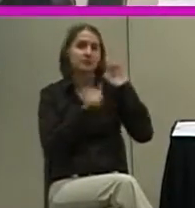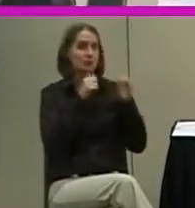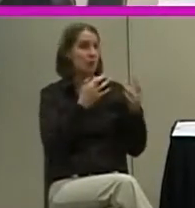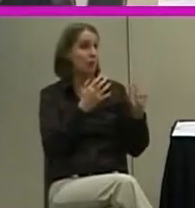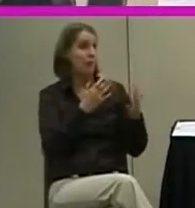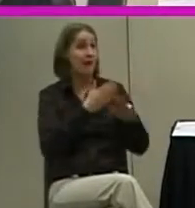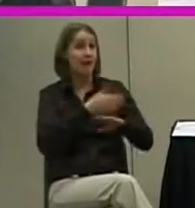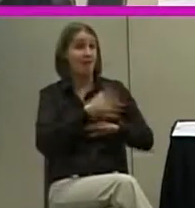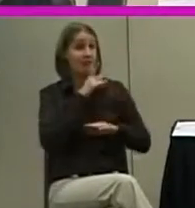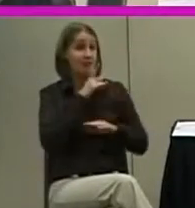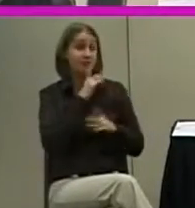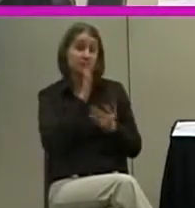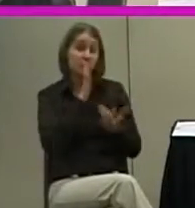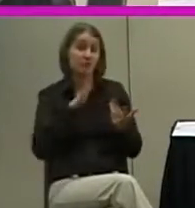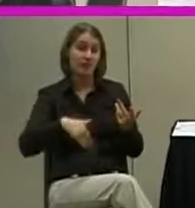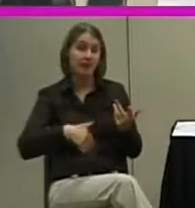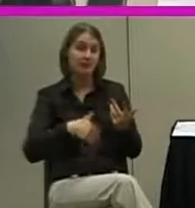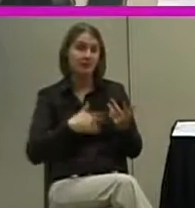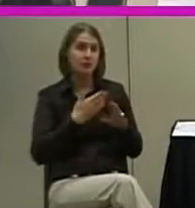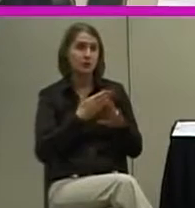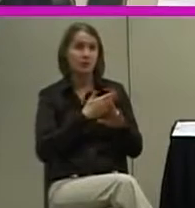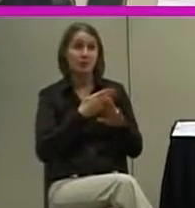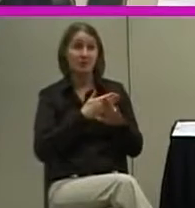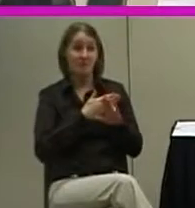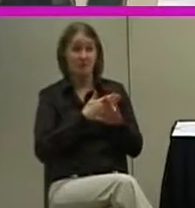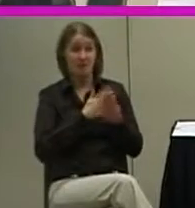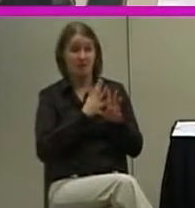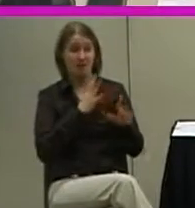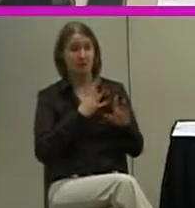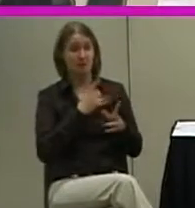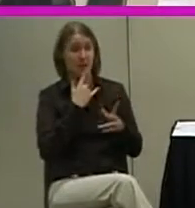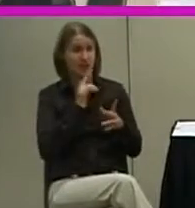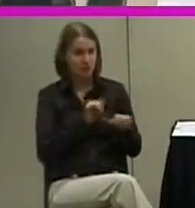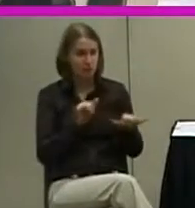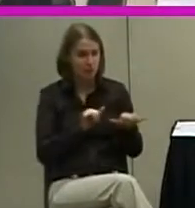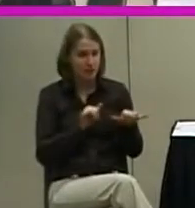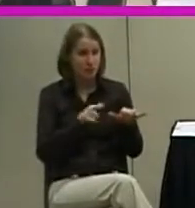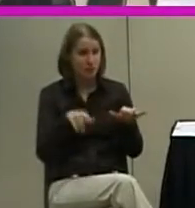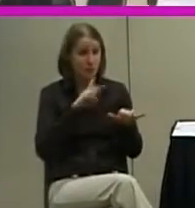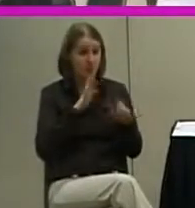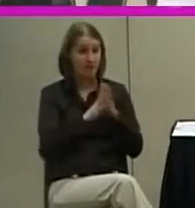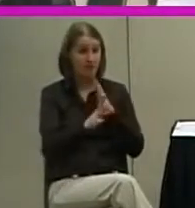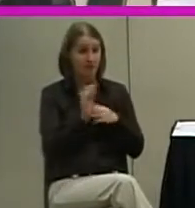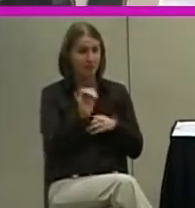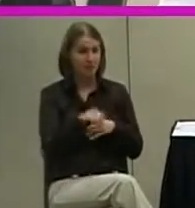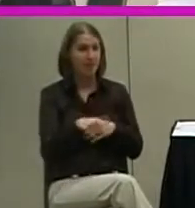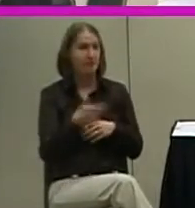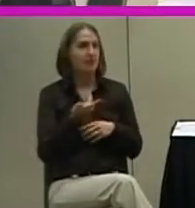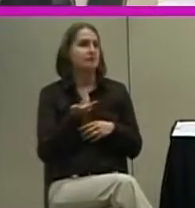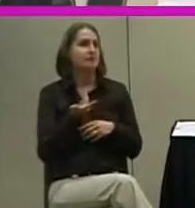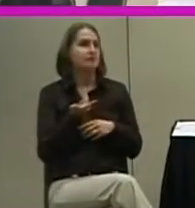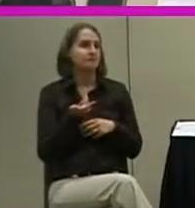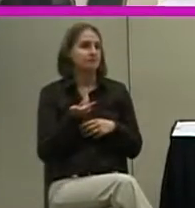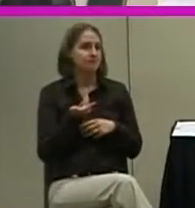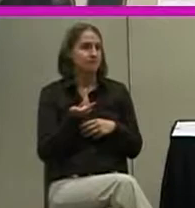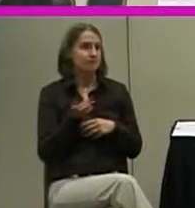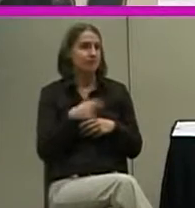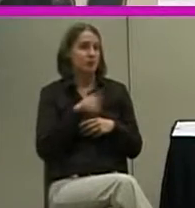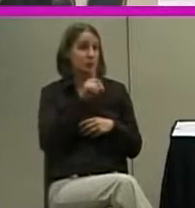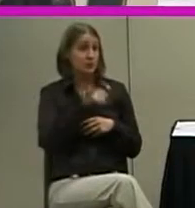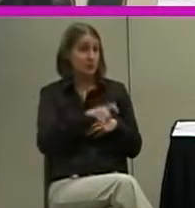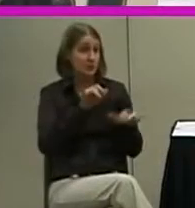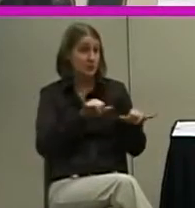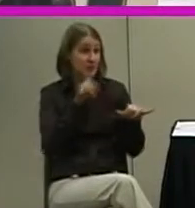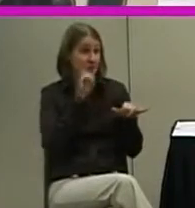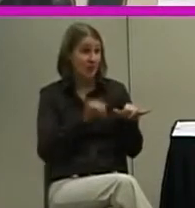until after lineup, it'll be too late. Right before lineup, you start talking about, here's the routine. You're going to line up like this with this. Do you need a routine